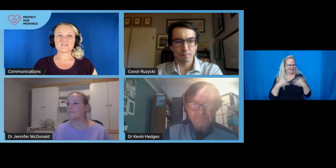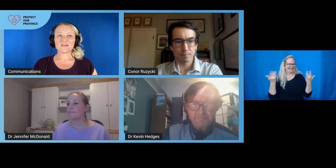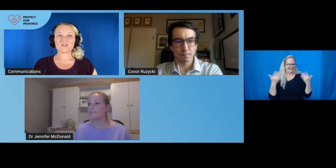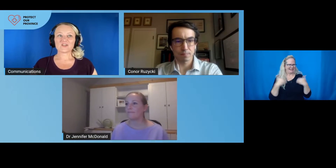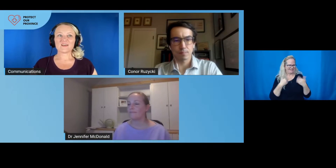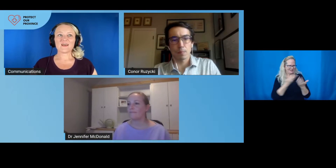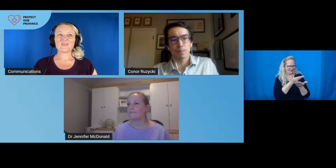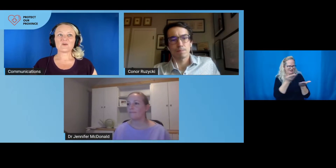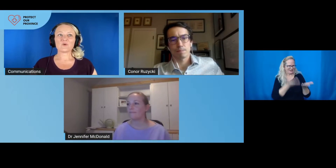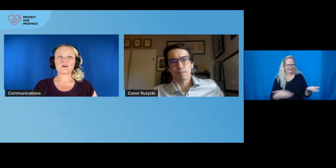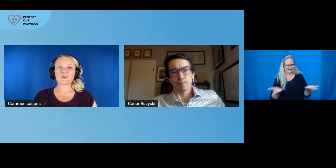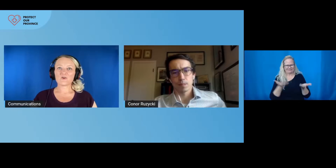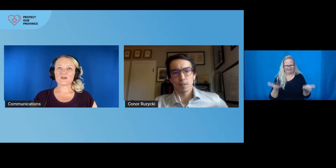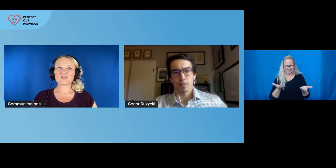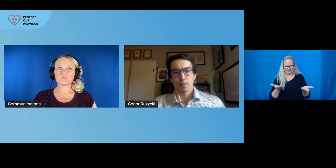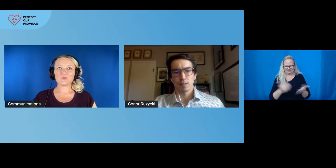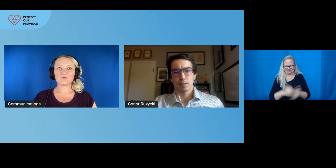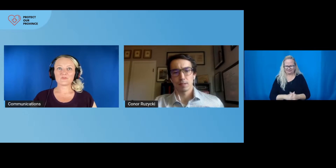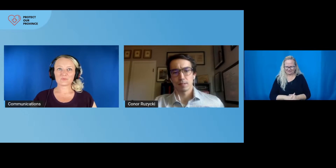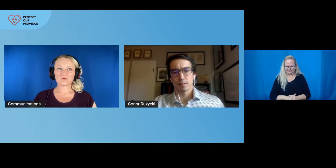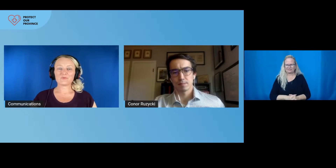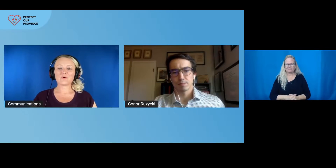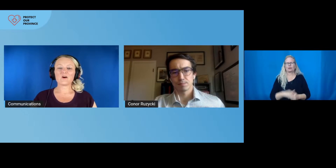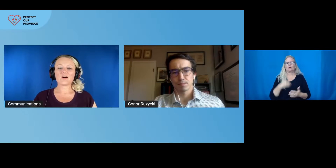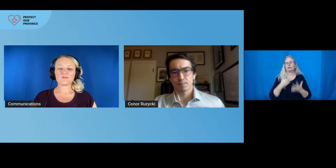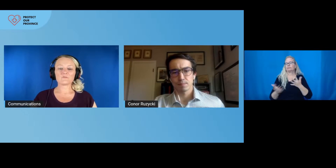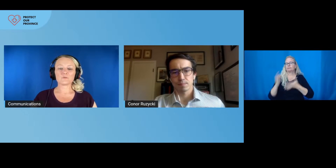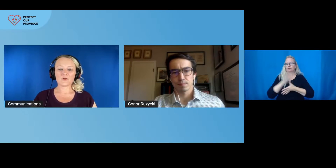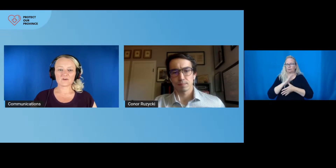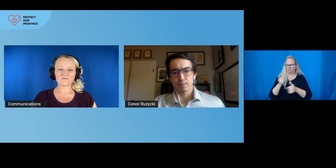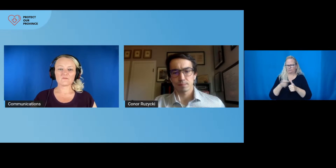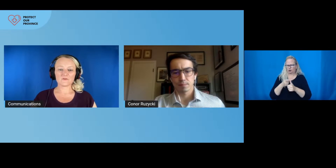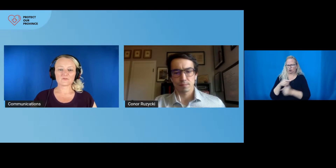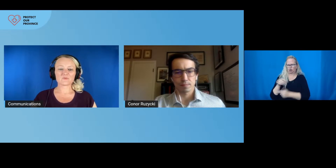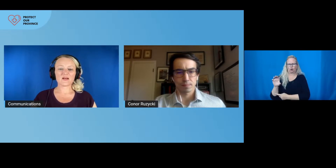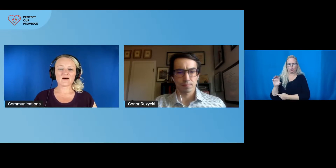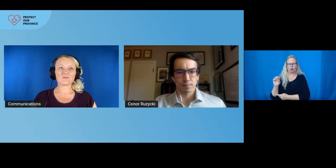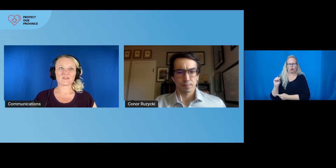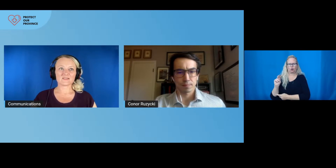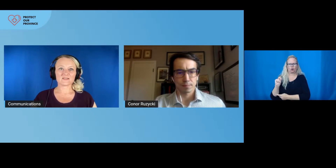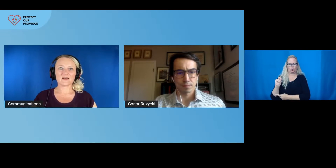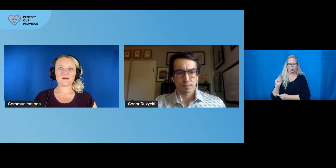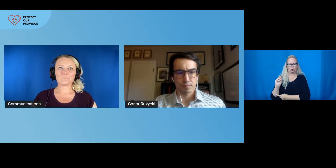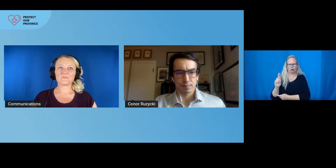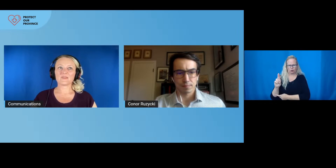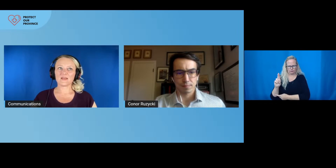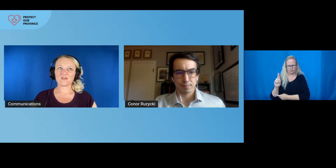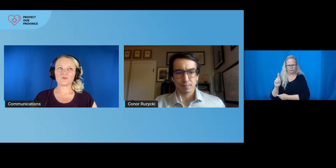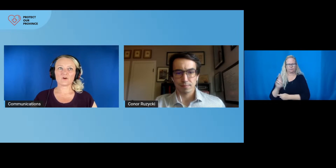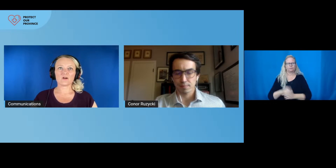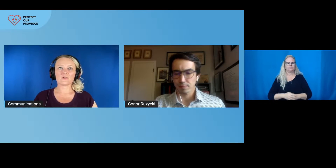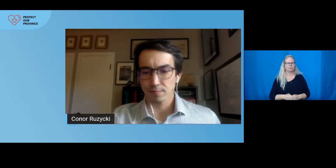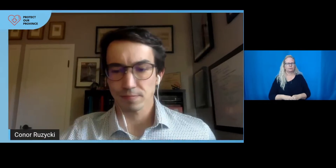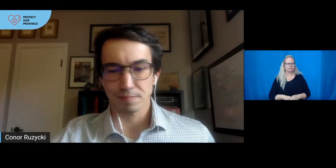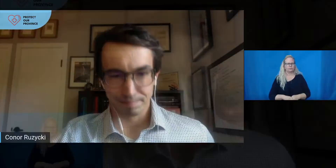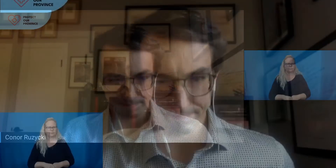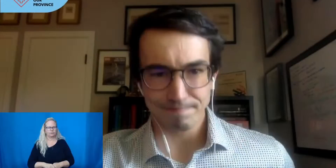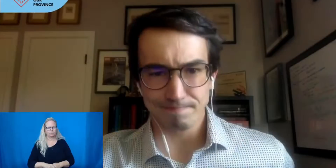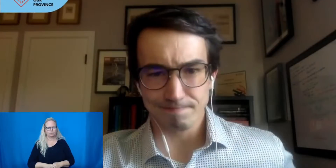a presentation, and then we are going to move through all of the wonderful folks we have with us today. Thank you,